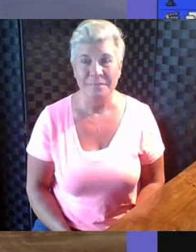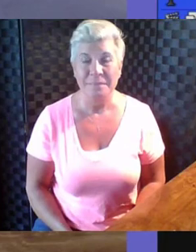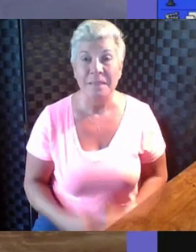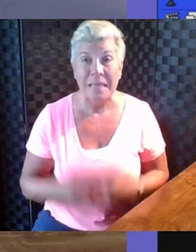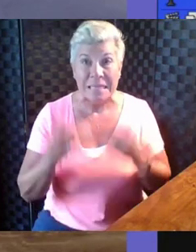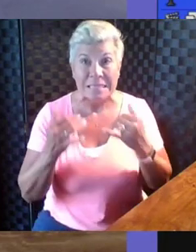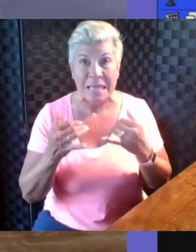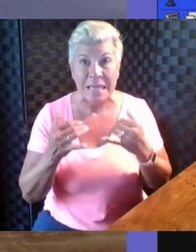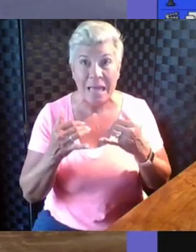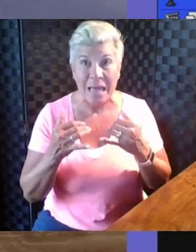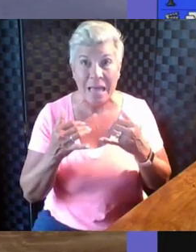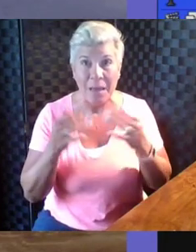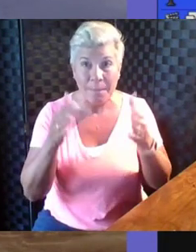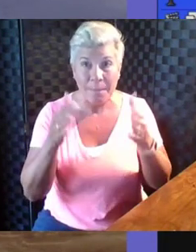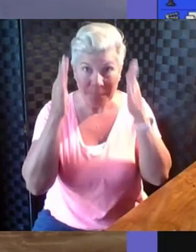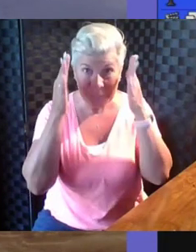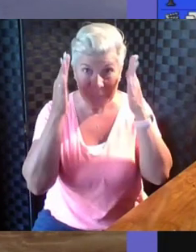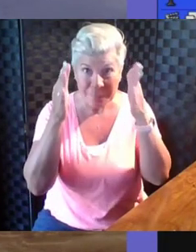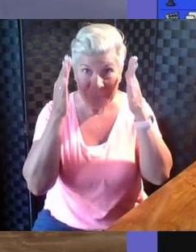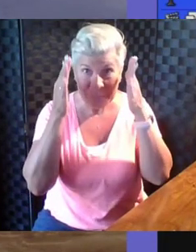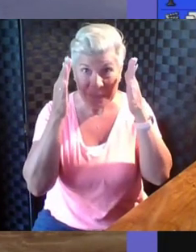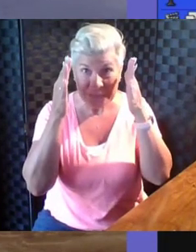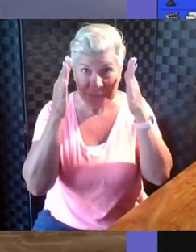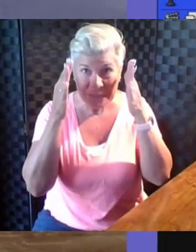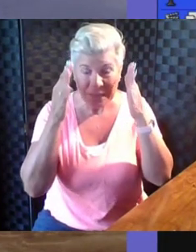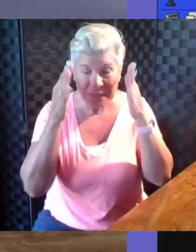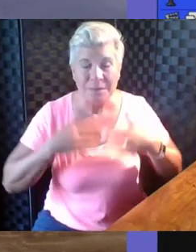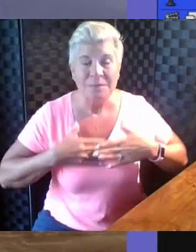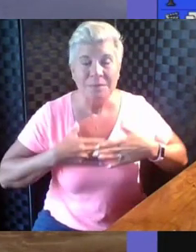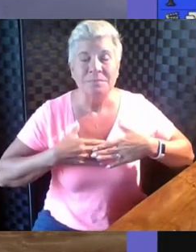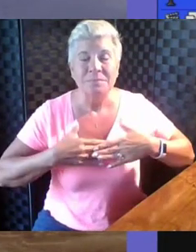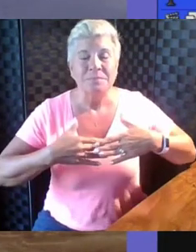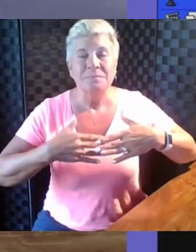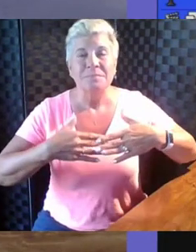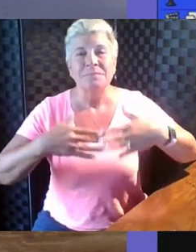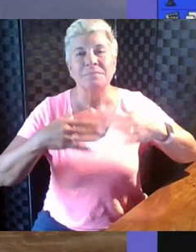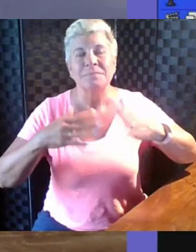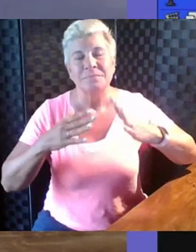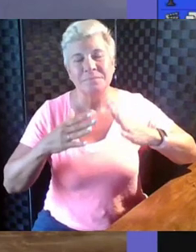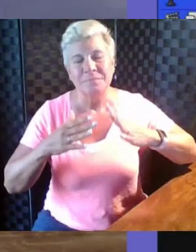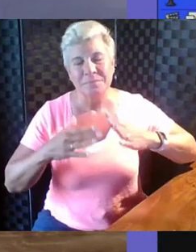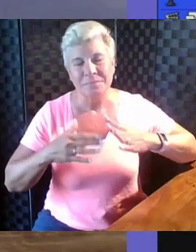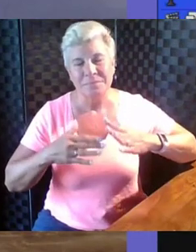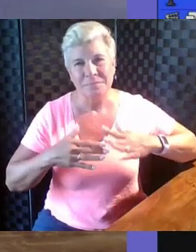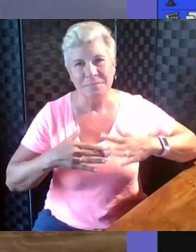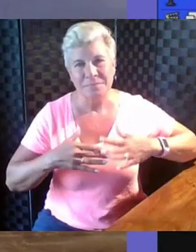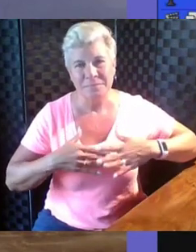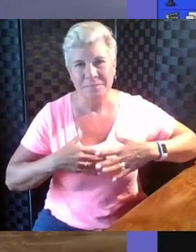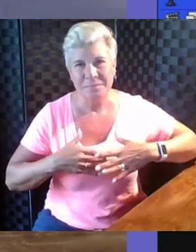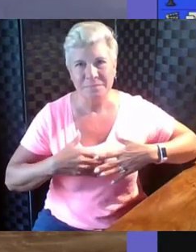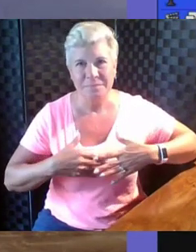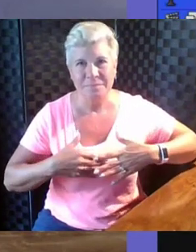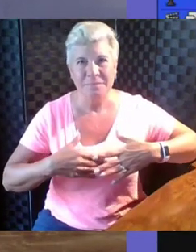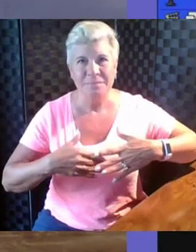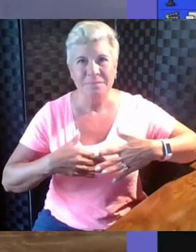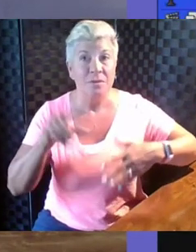Now, with your eyes closed, begin to breathe naturally as soon as you hear the